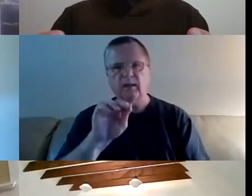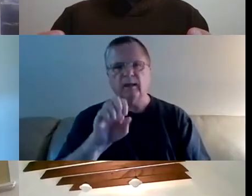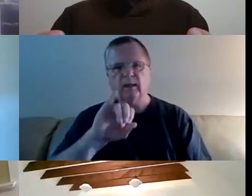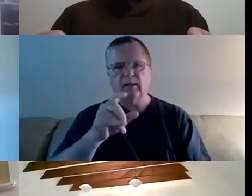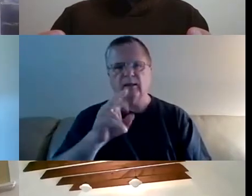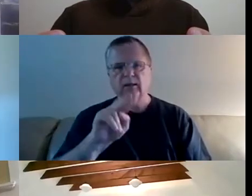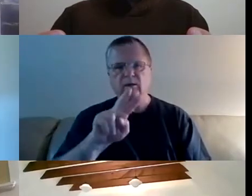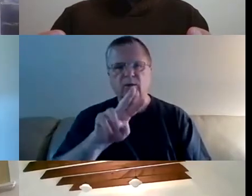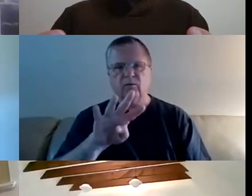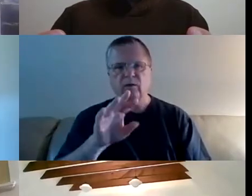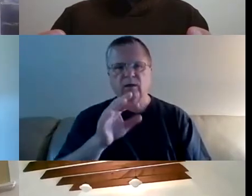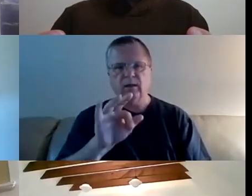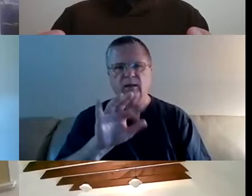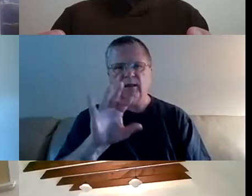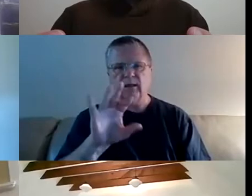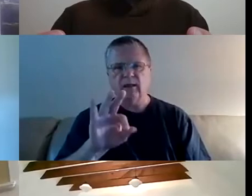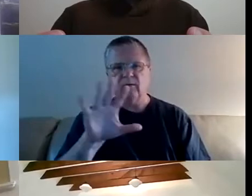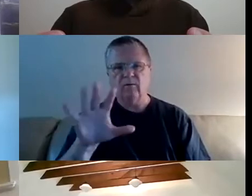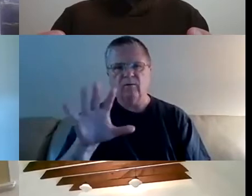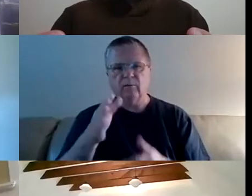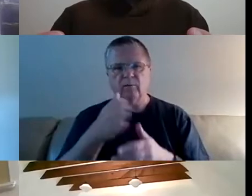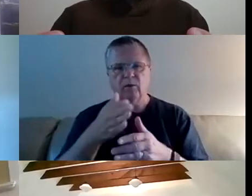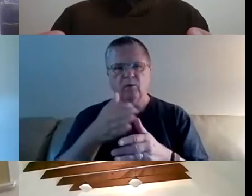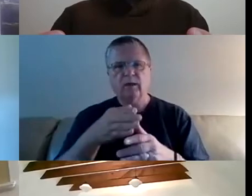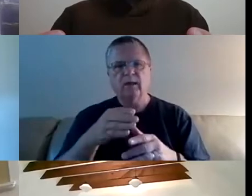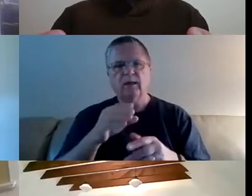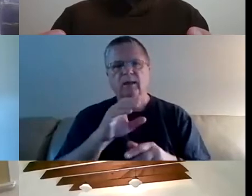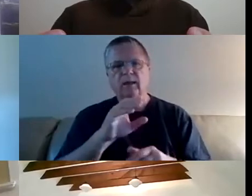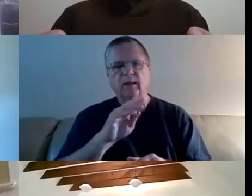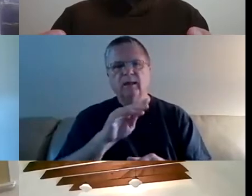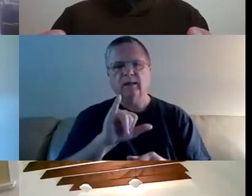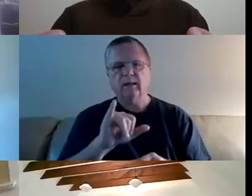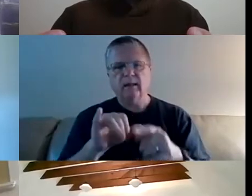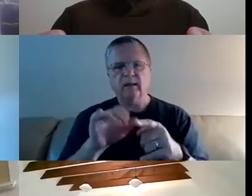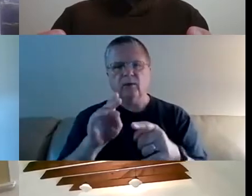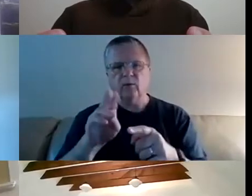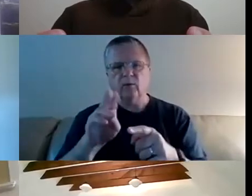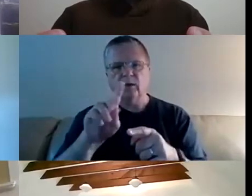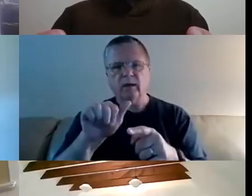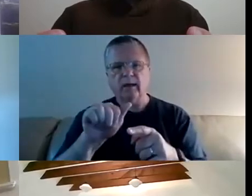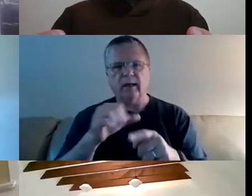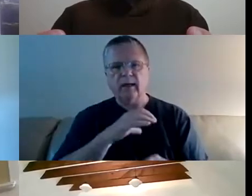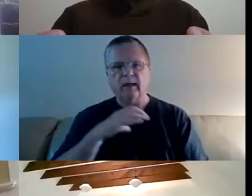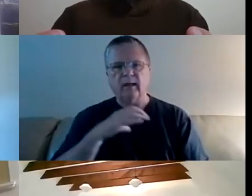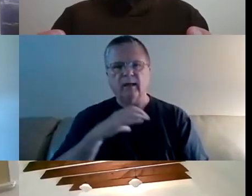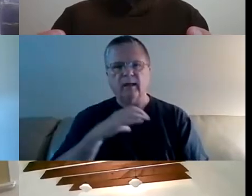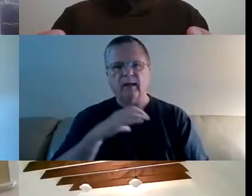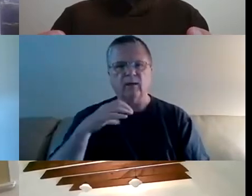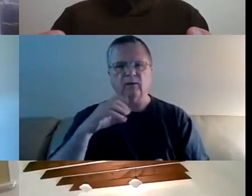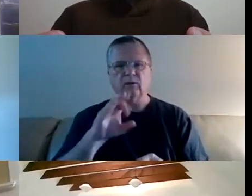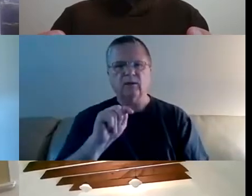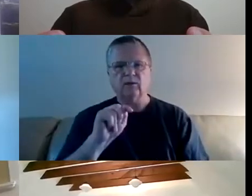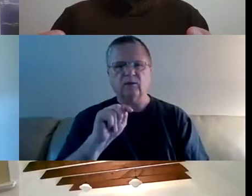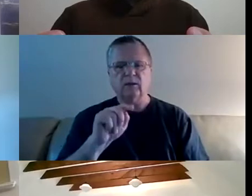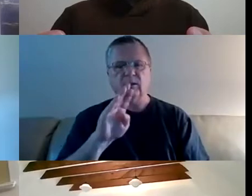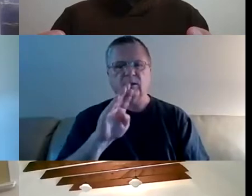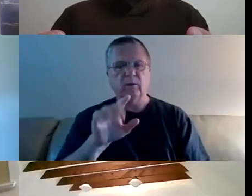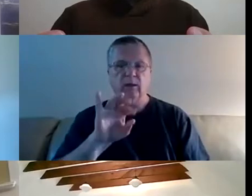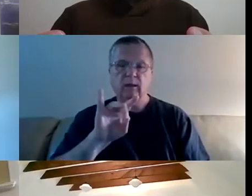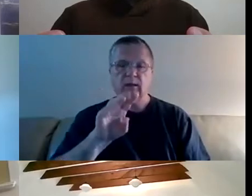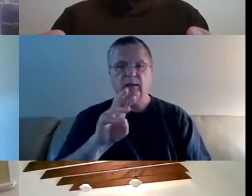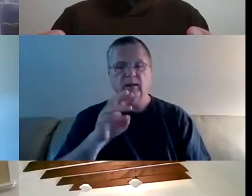24th, 1995, between the city and the URA Council Districts Hall. Bill number 986,